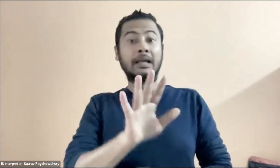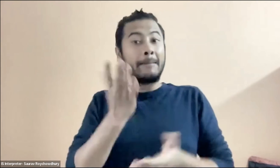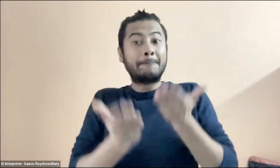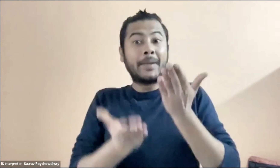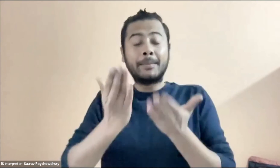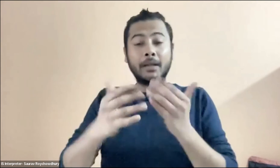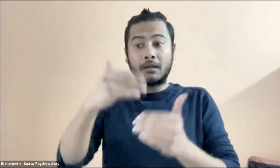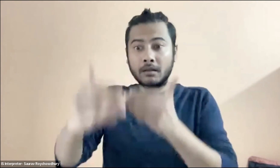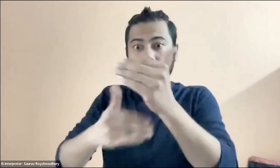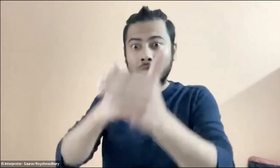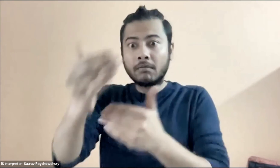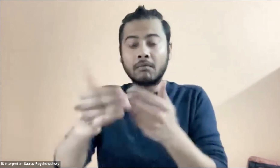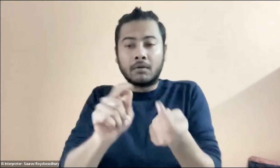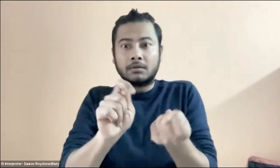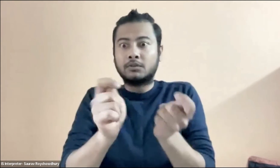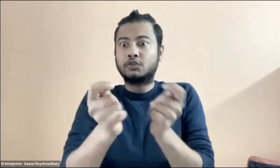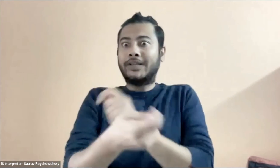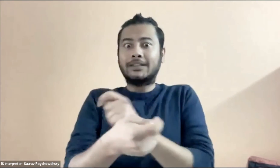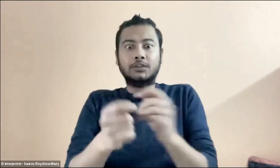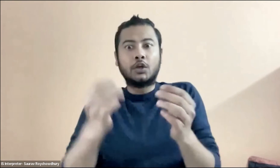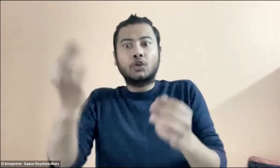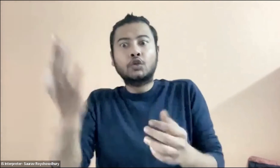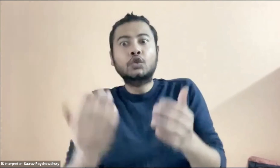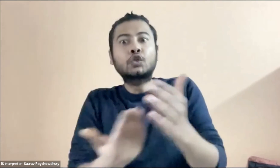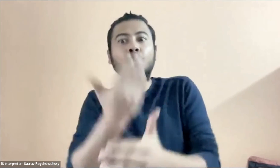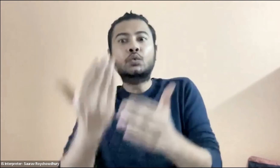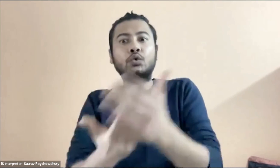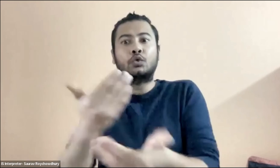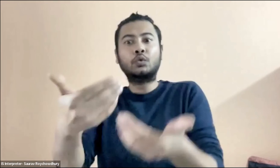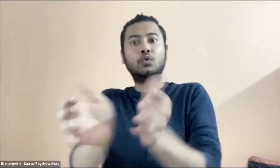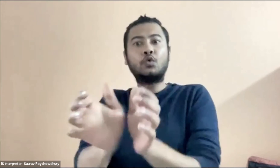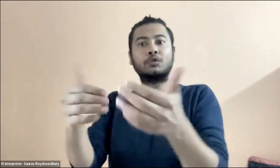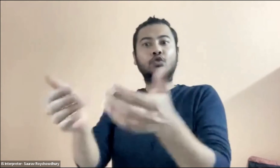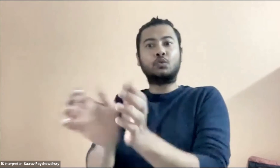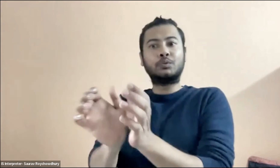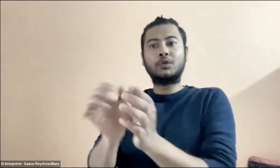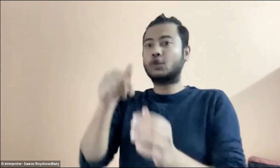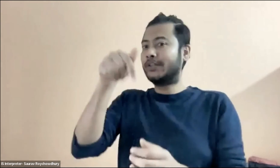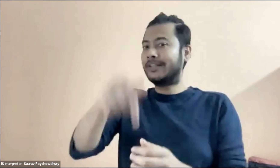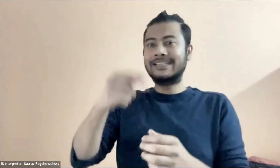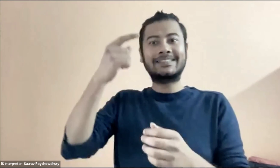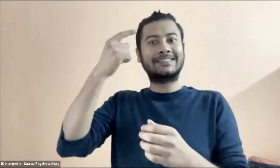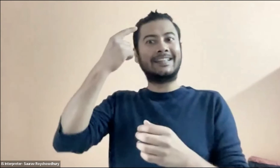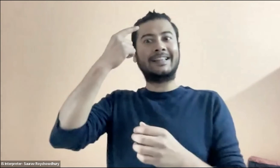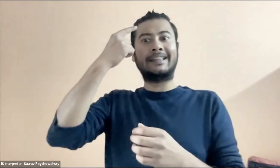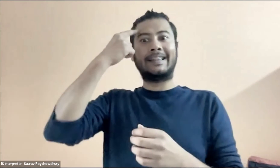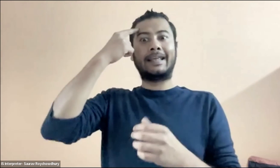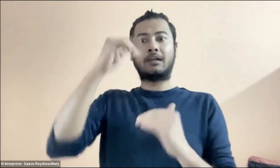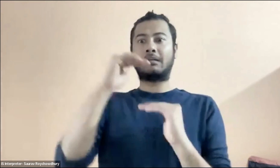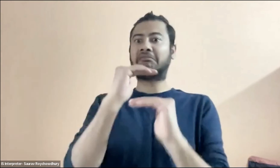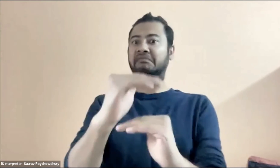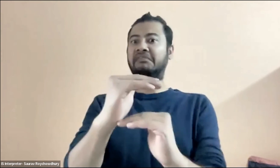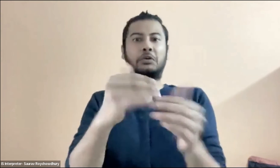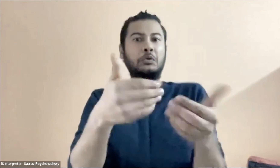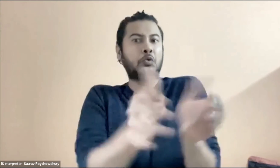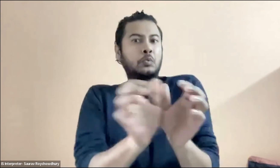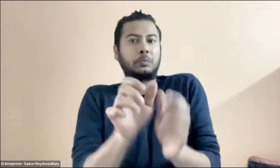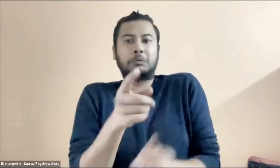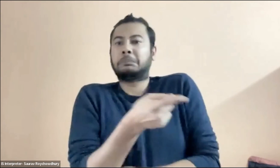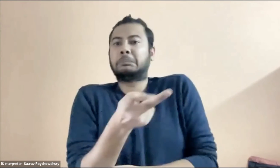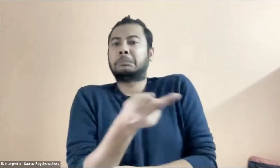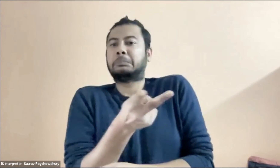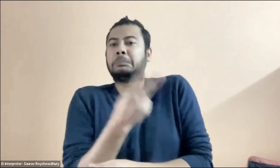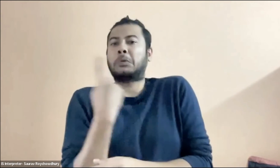it's an ever evolving concept and needs to never be kind of taken for granted. And as you highlighted in your last